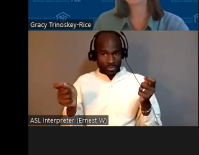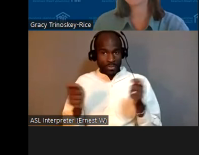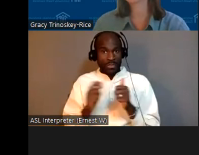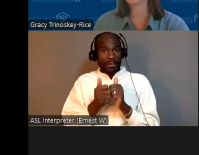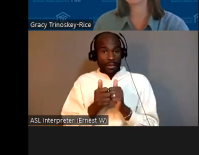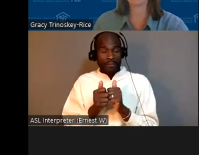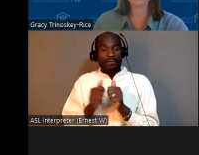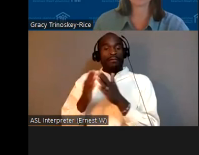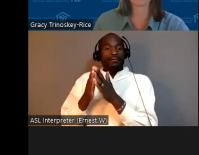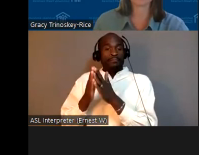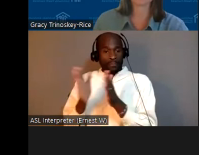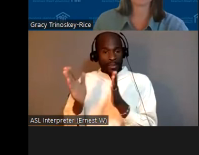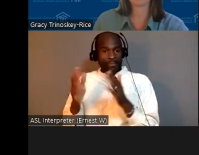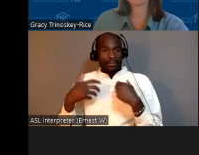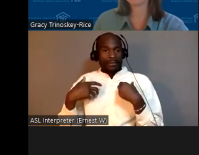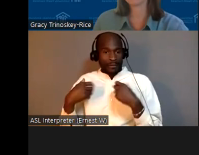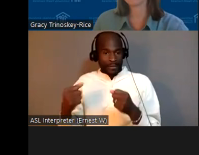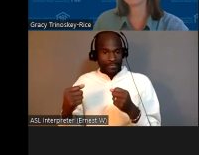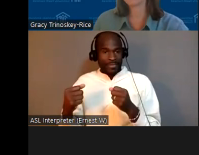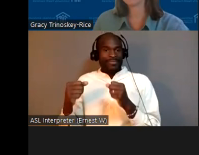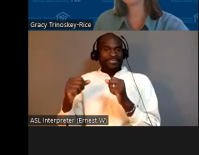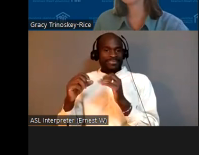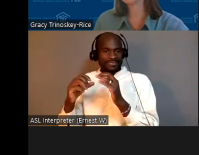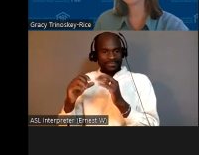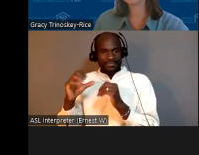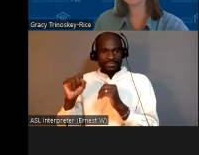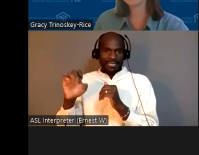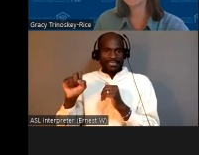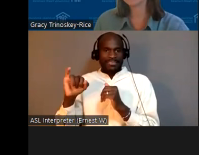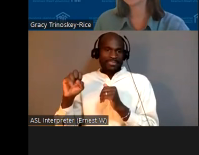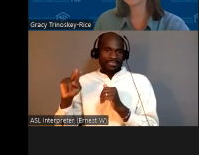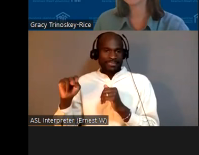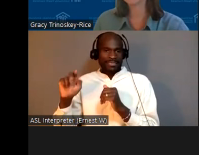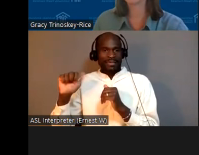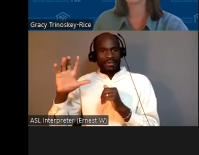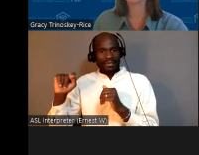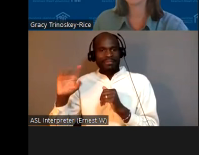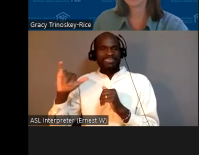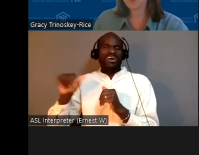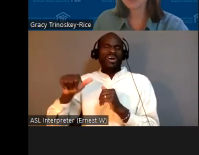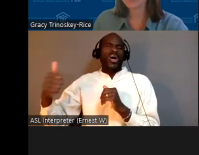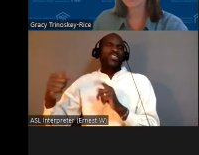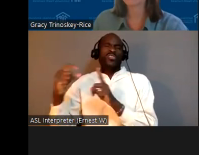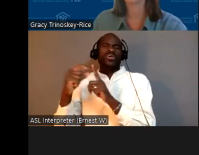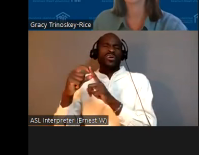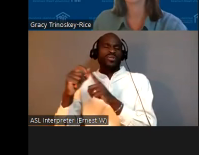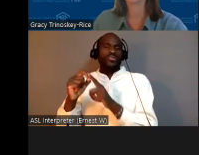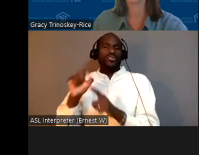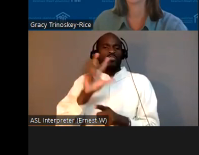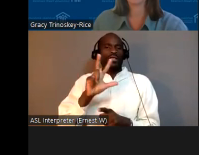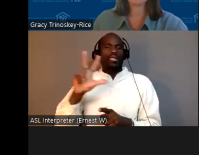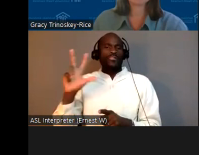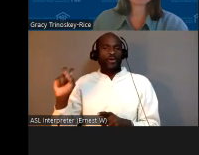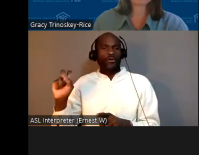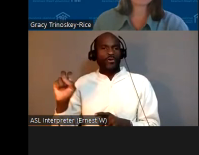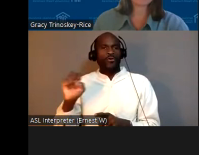Act, Section 330. So you might hear them called 330 funded health centers or federally qualified health